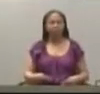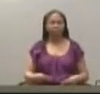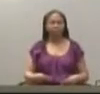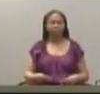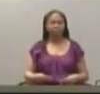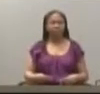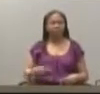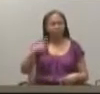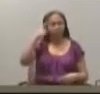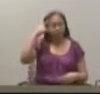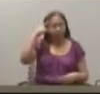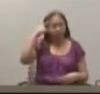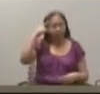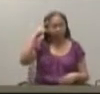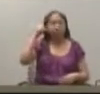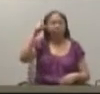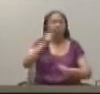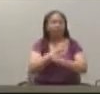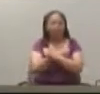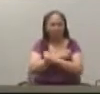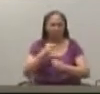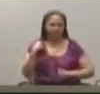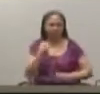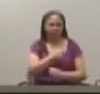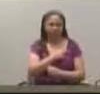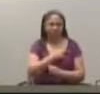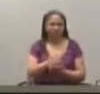out of love for you and for me.